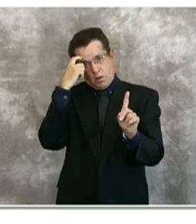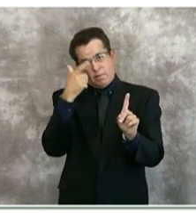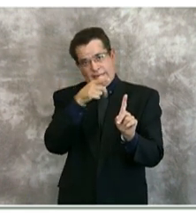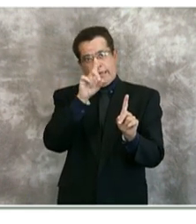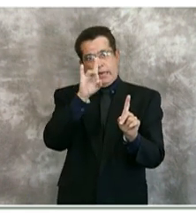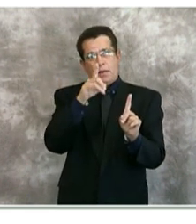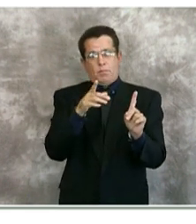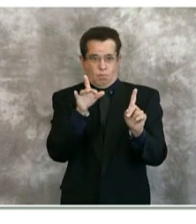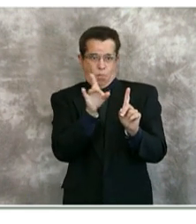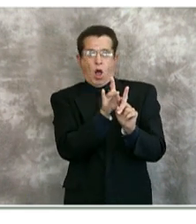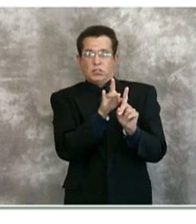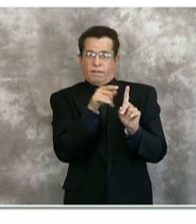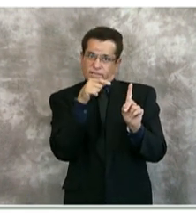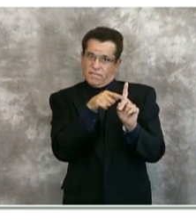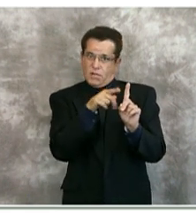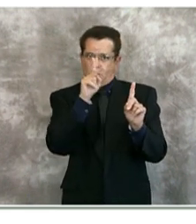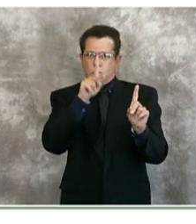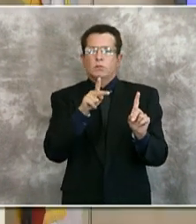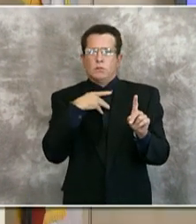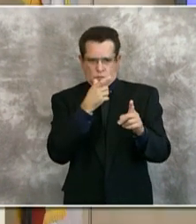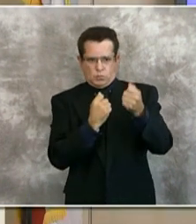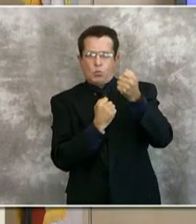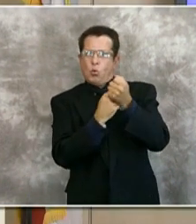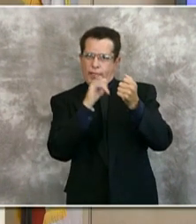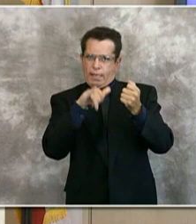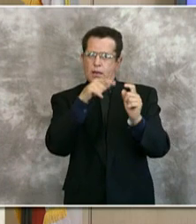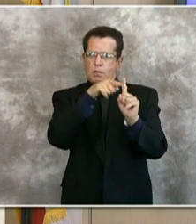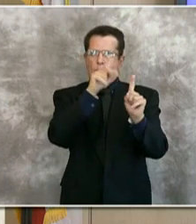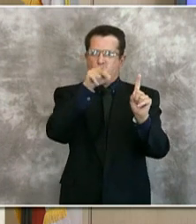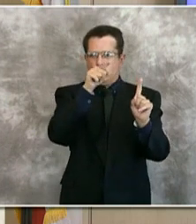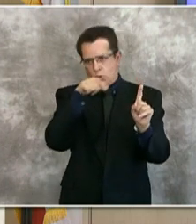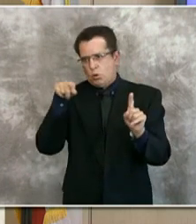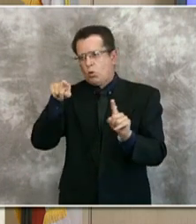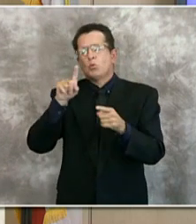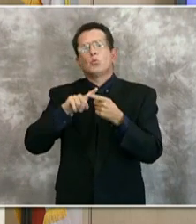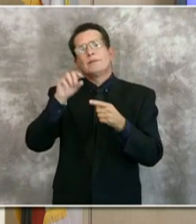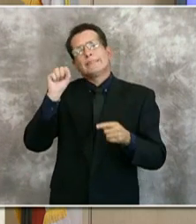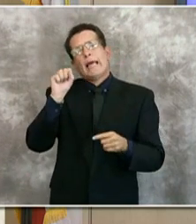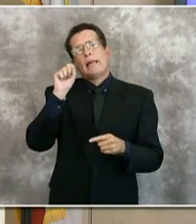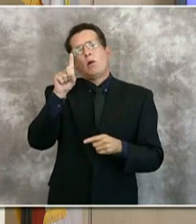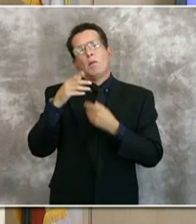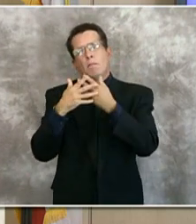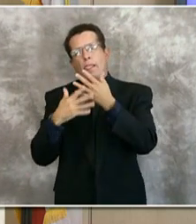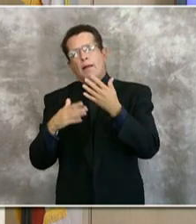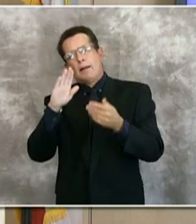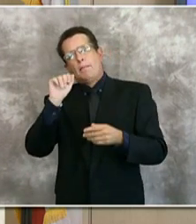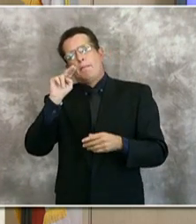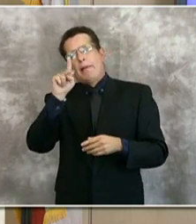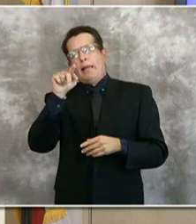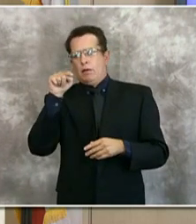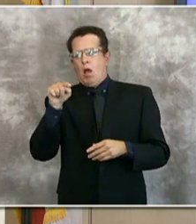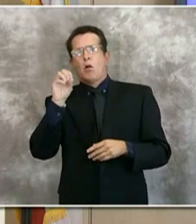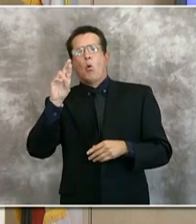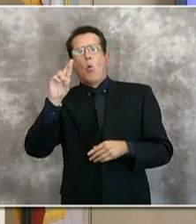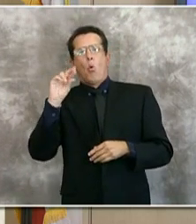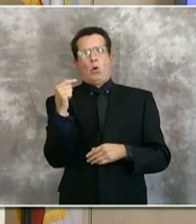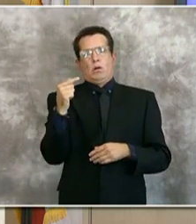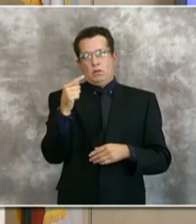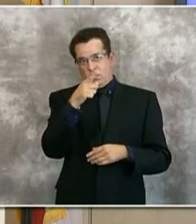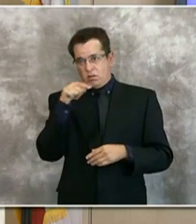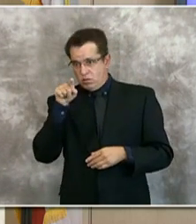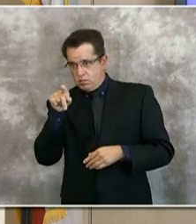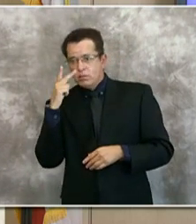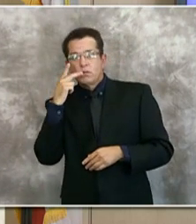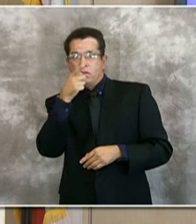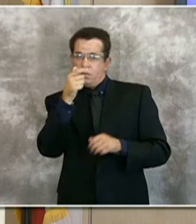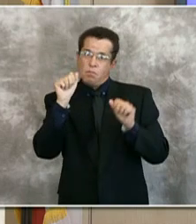have been positive, we encourage you to go to sandiegobloodbank.org. There they have a wealth of information about if you